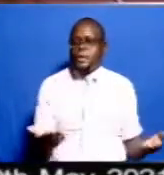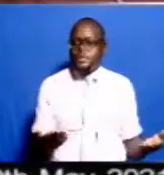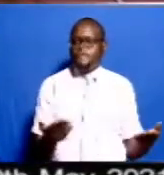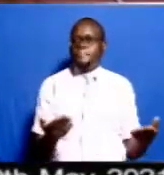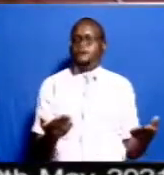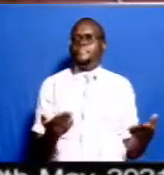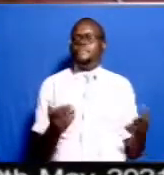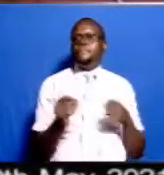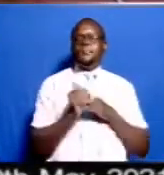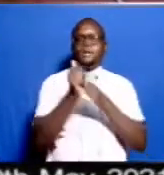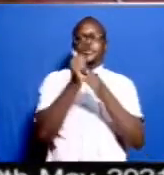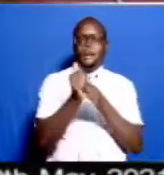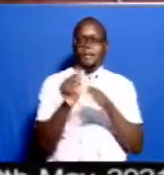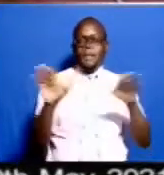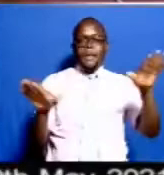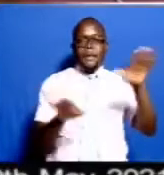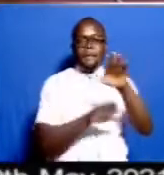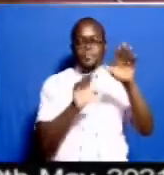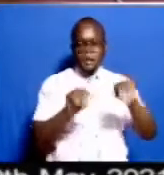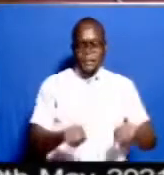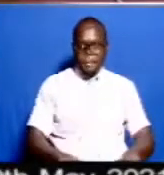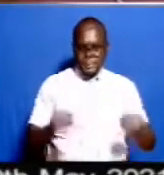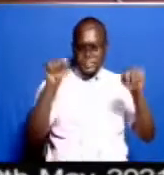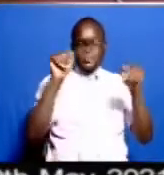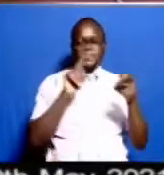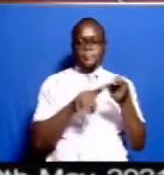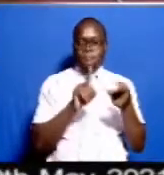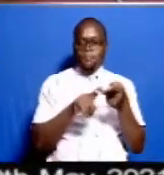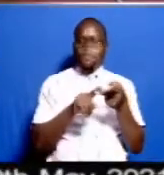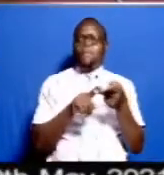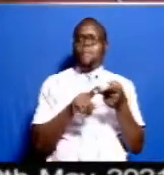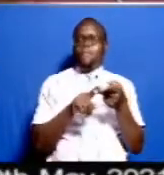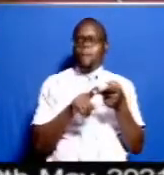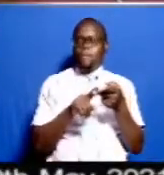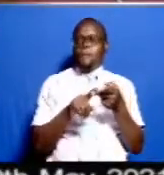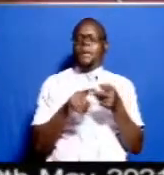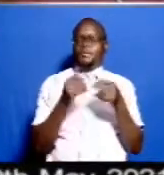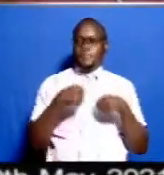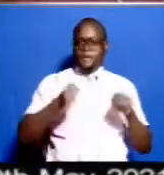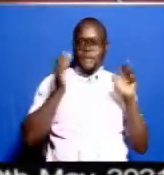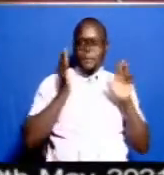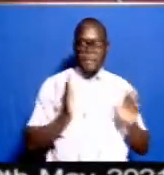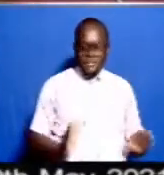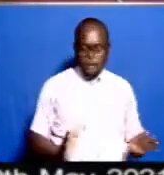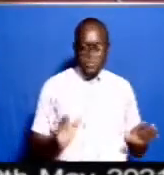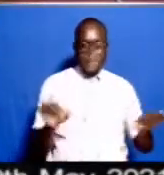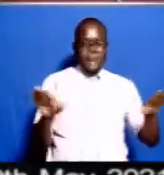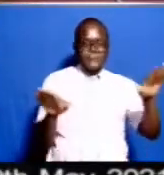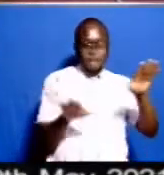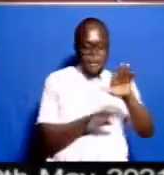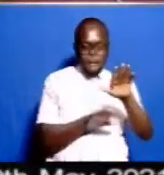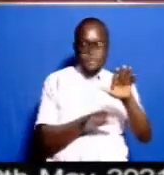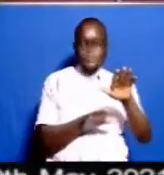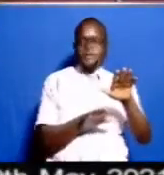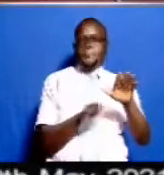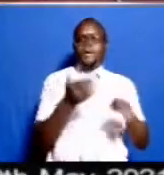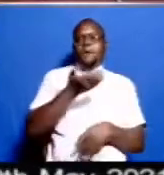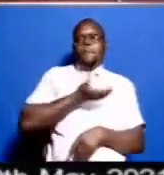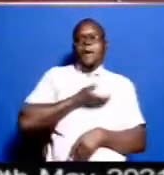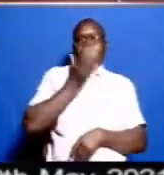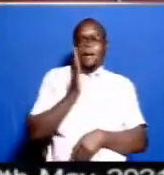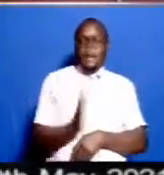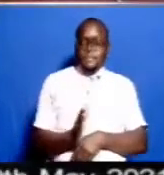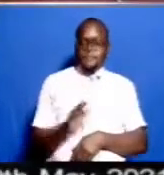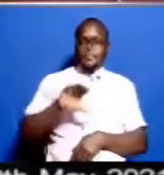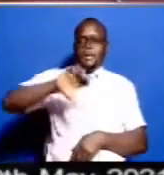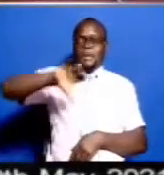or led by the deputy president and deputized by the chairperson of the Council of Governors. And at